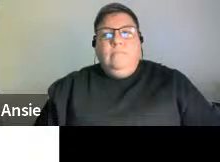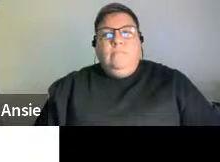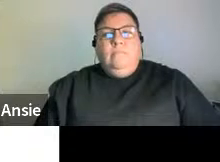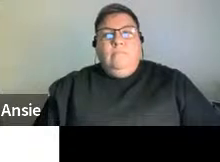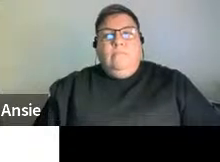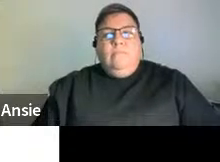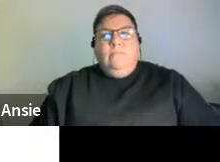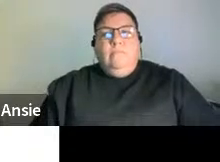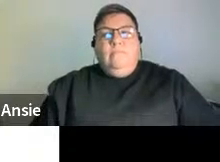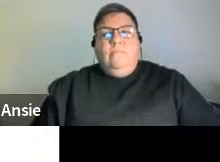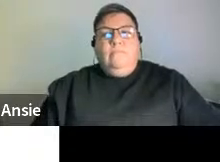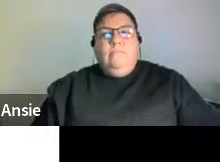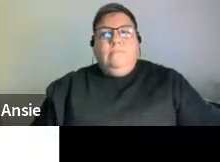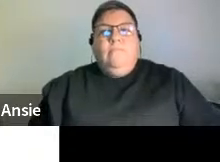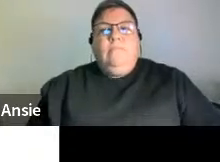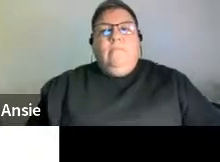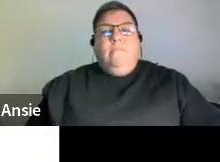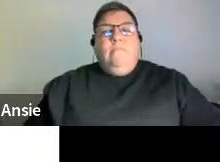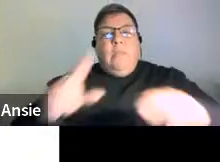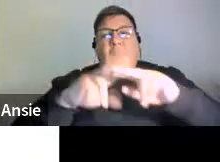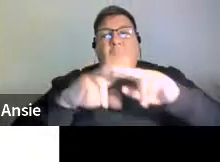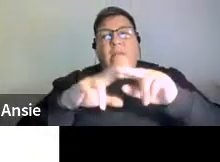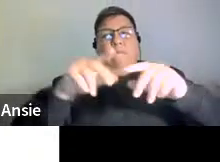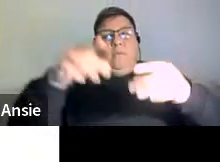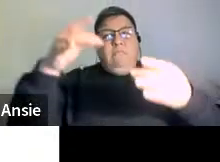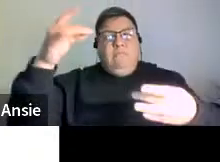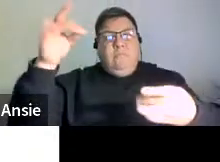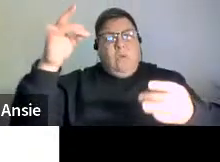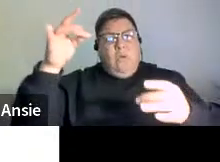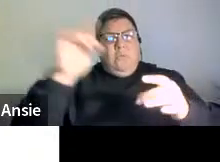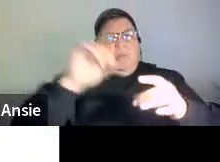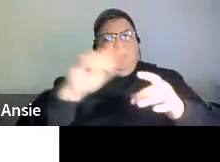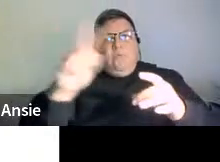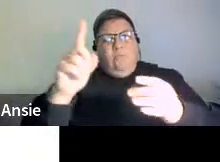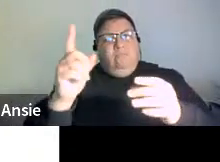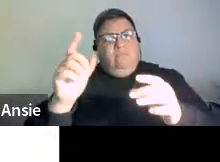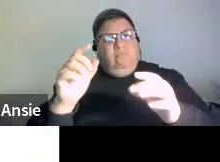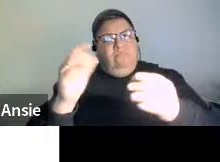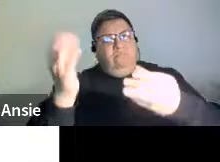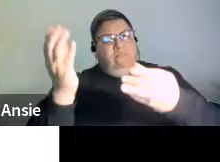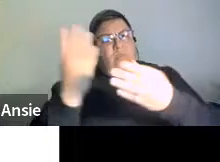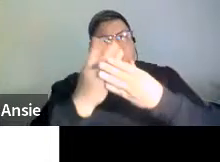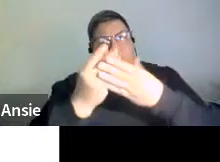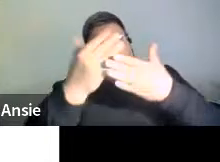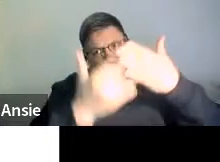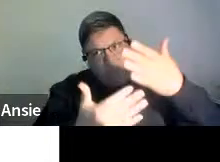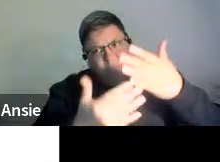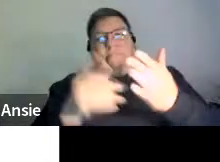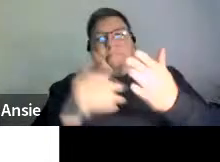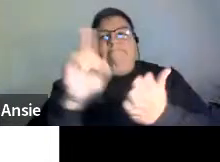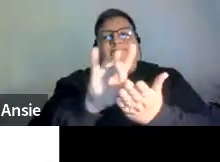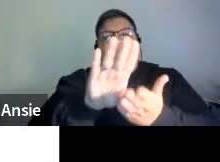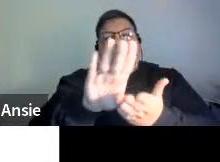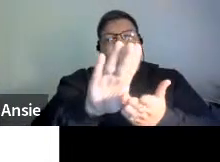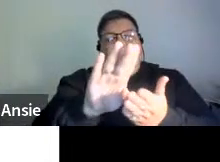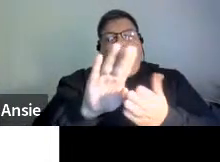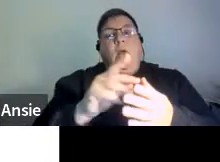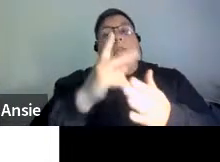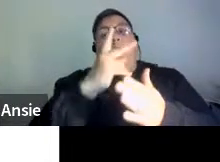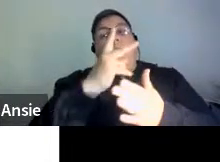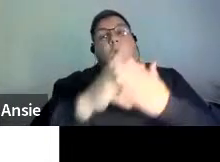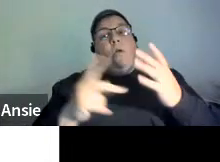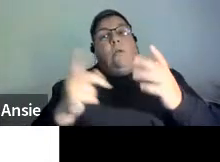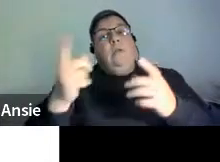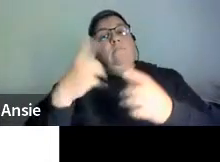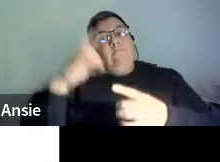corresponding. So we reject it. It actually increases and delays the actual registering of the process. So the only thing that I would advise